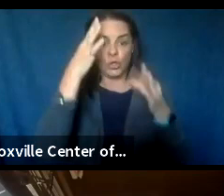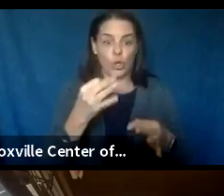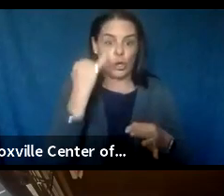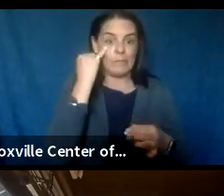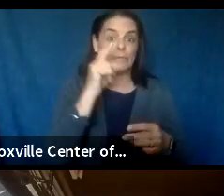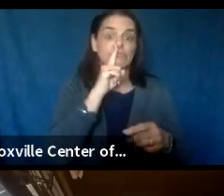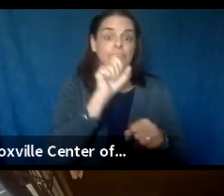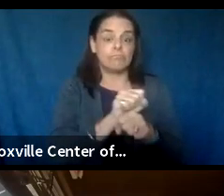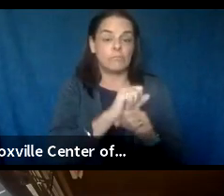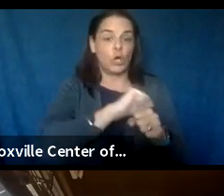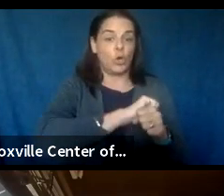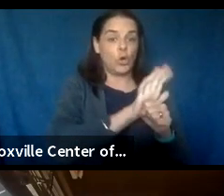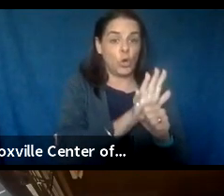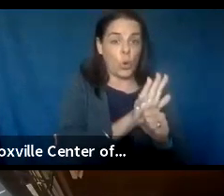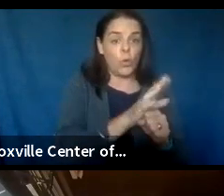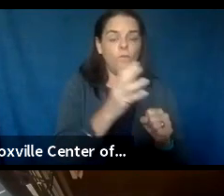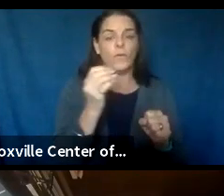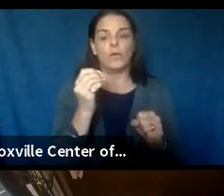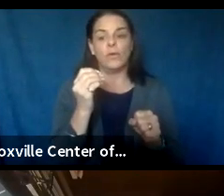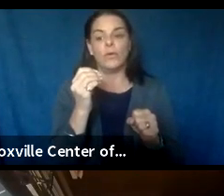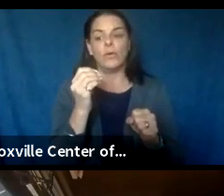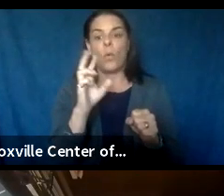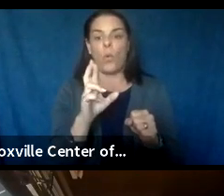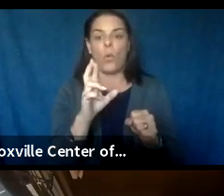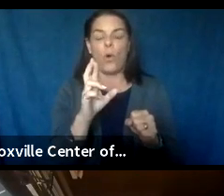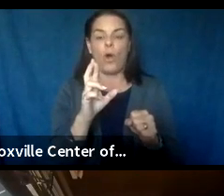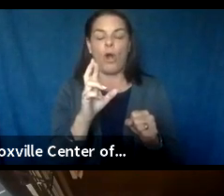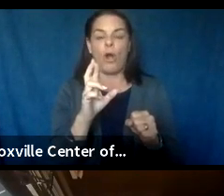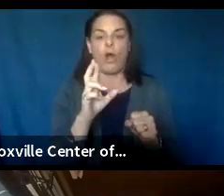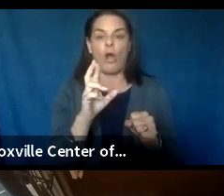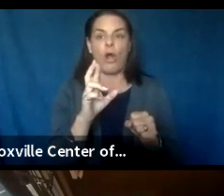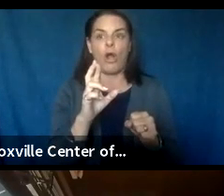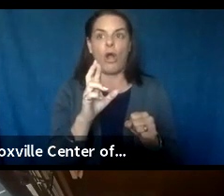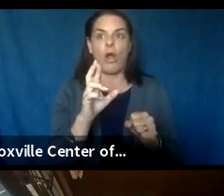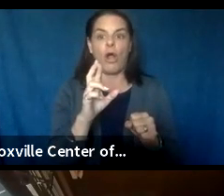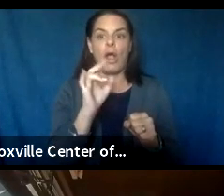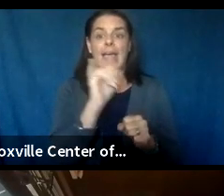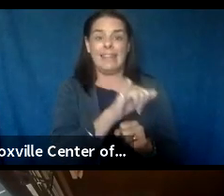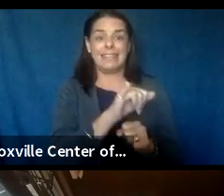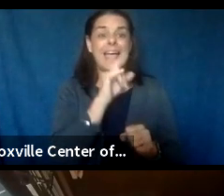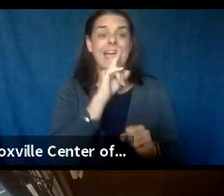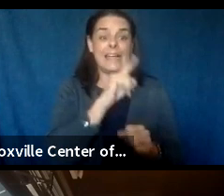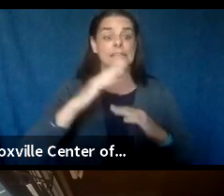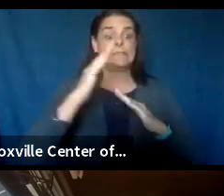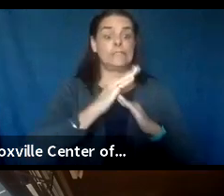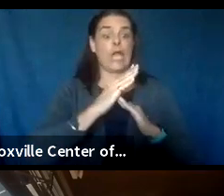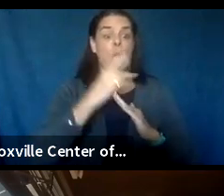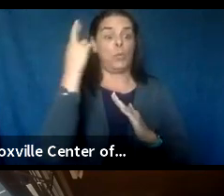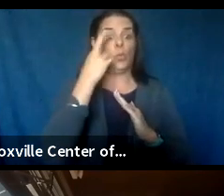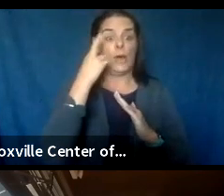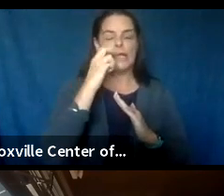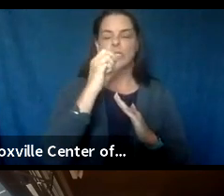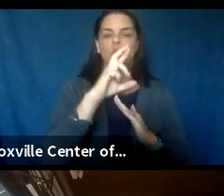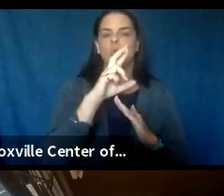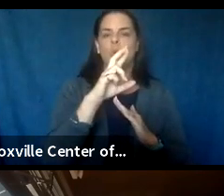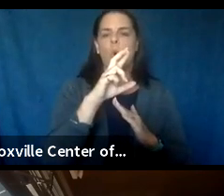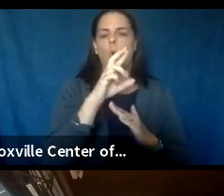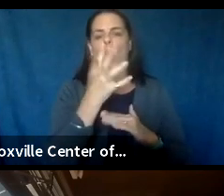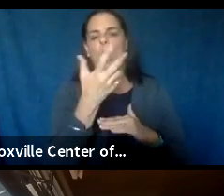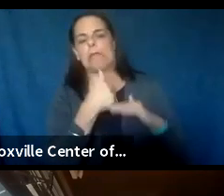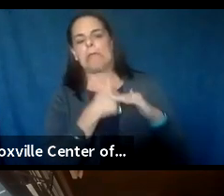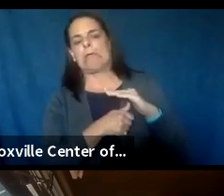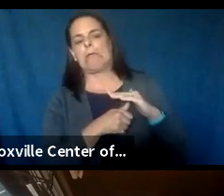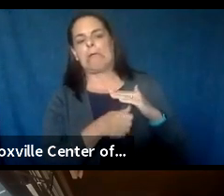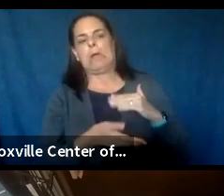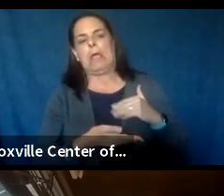COVID virus and whether or not it is the main factor or a underlying